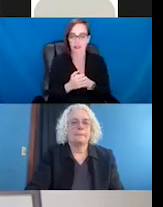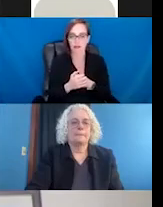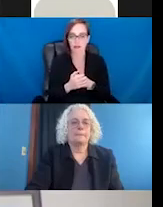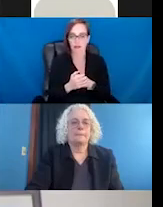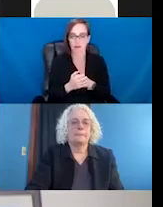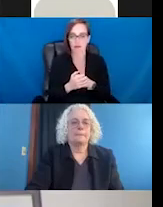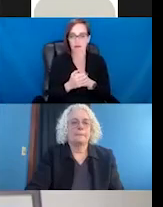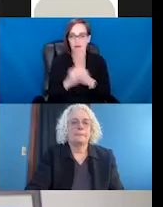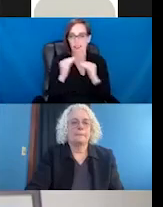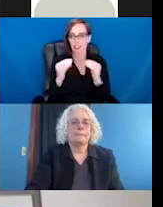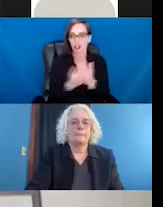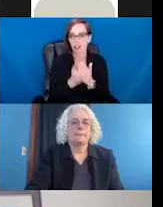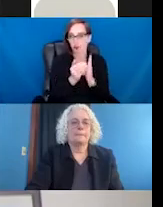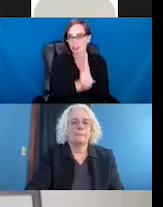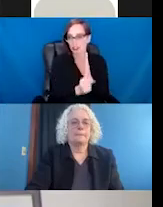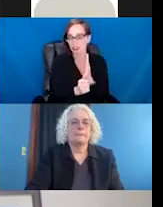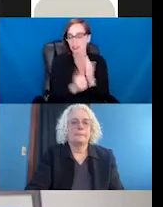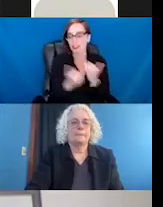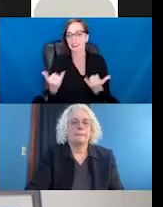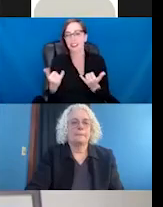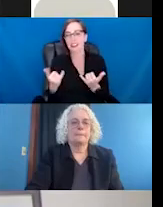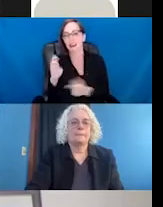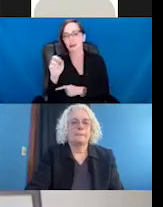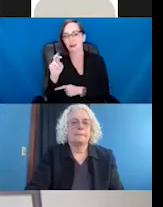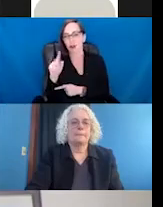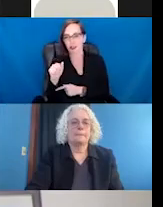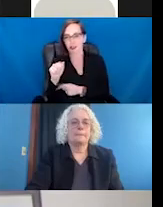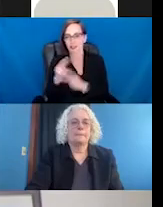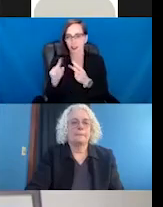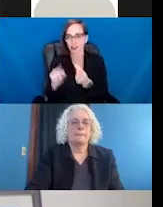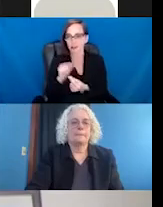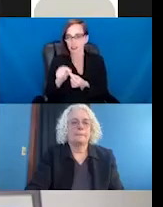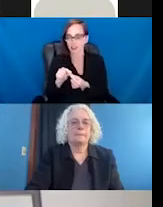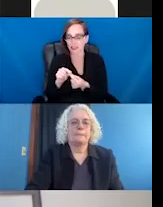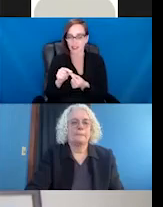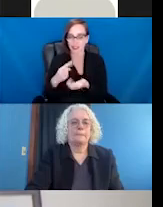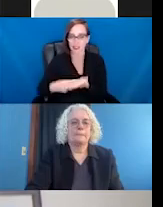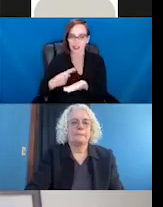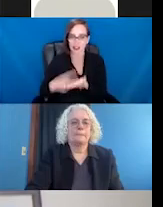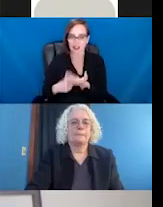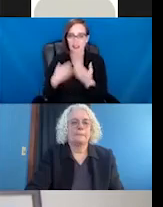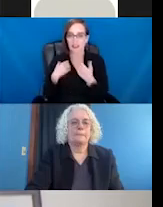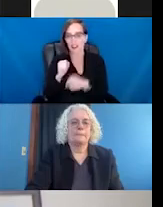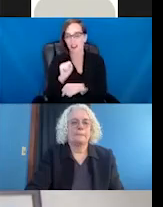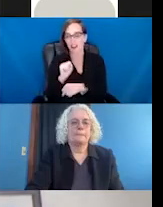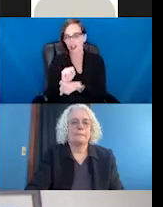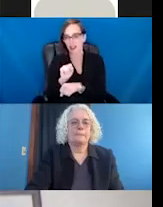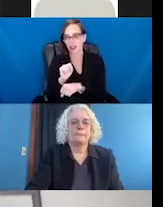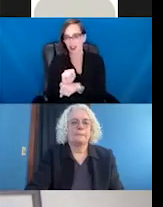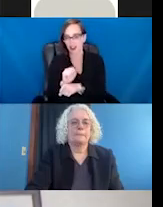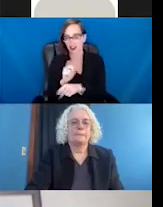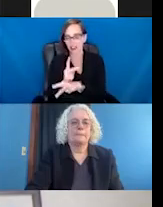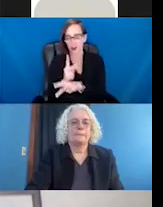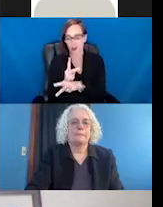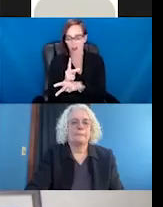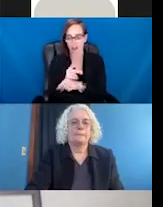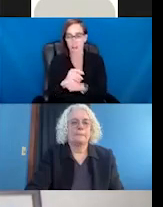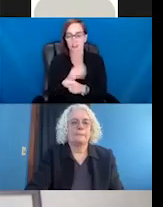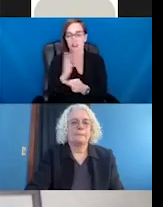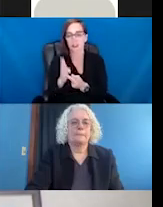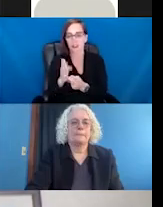thought Brenda talked some very specifically today about some of those workforce challenges, not only valuing workers,